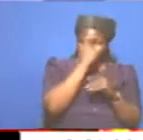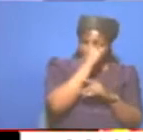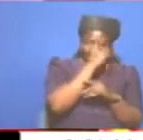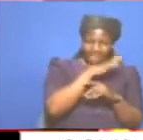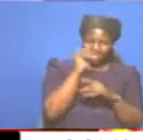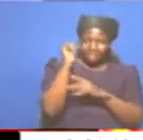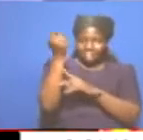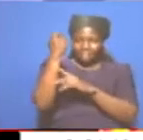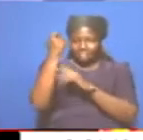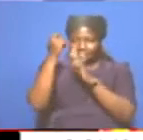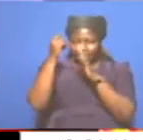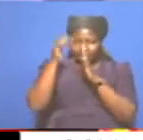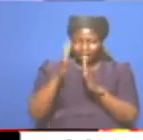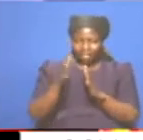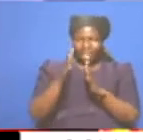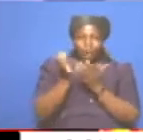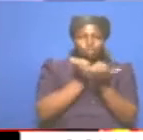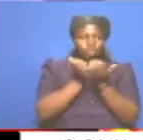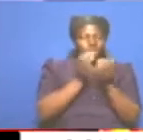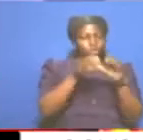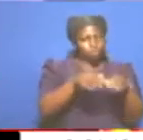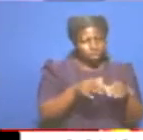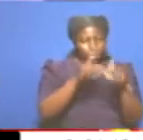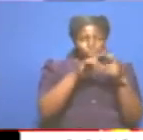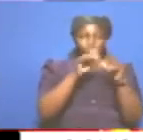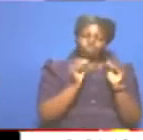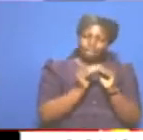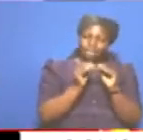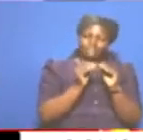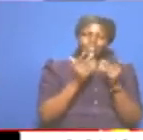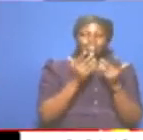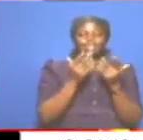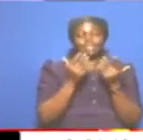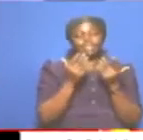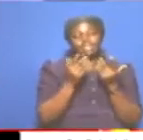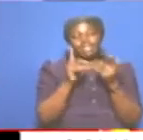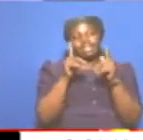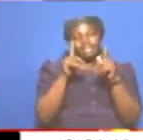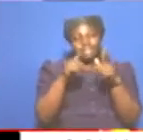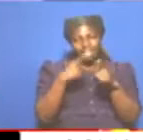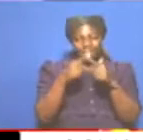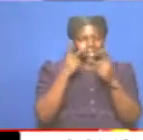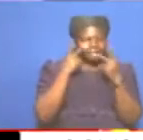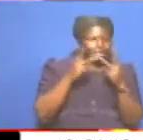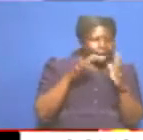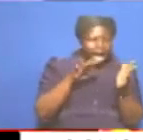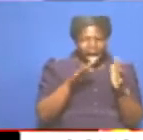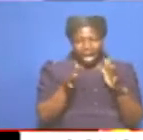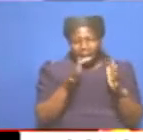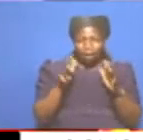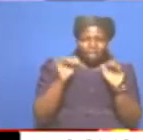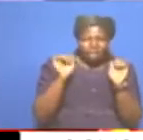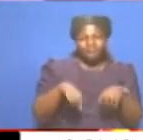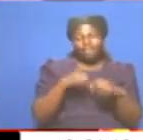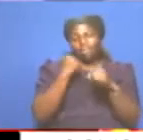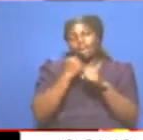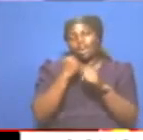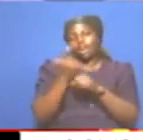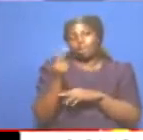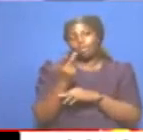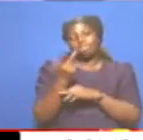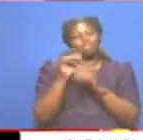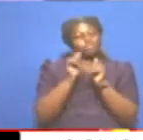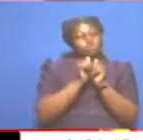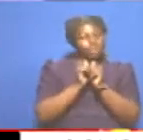Kenyan business communities to sit together and see how they can work together to make the